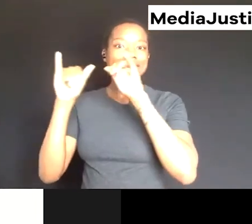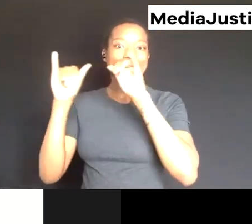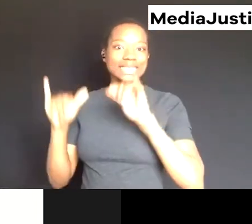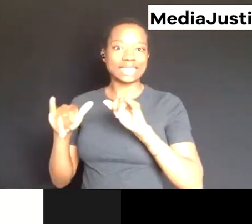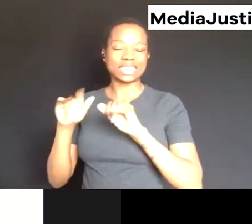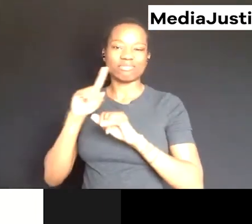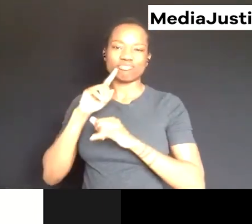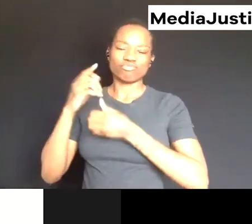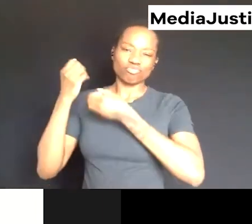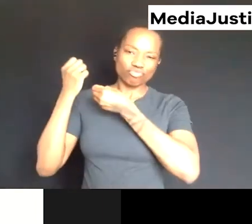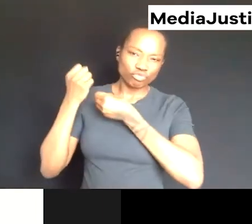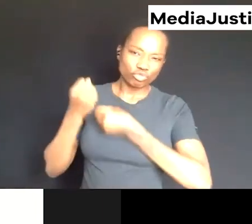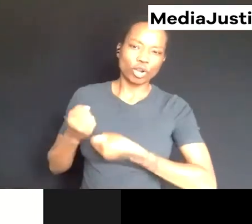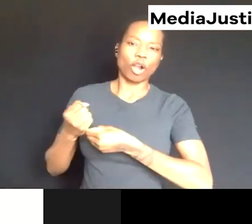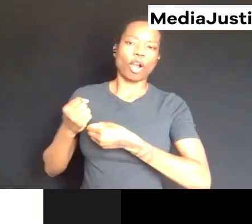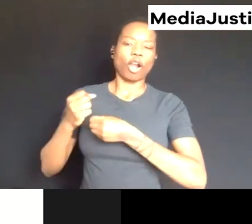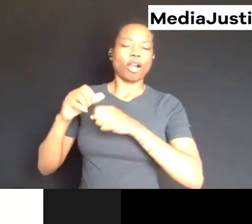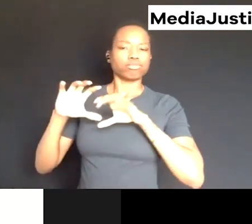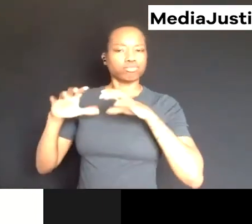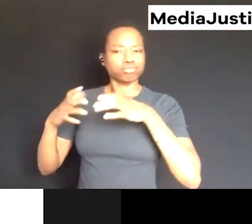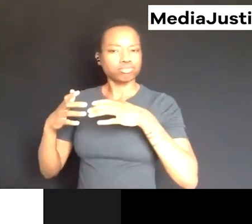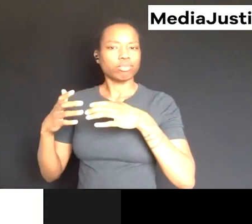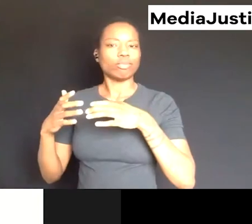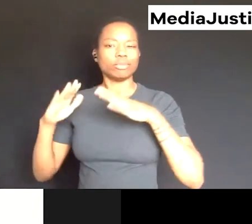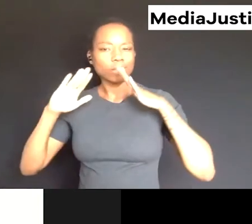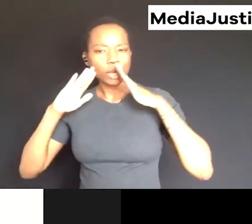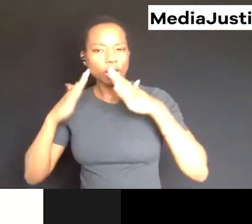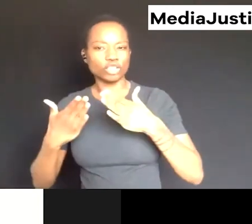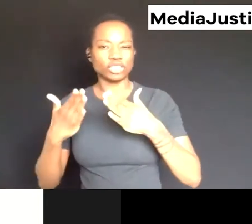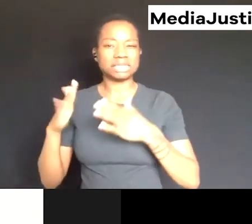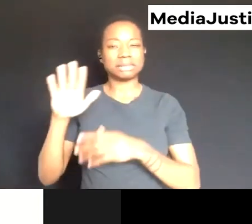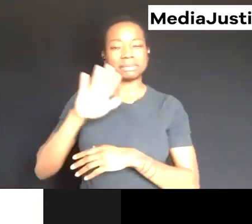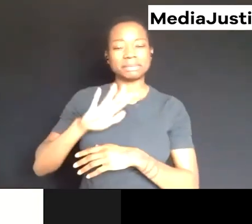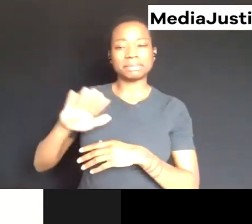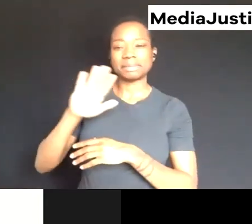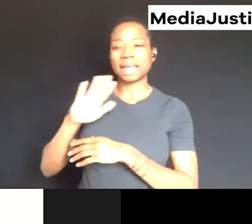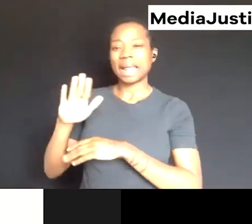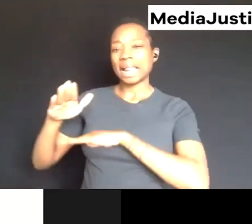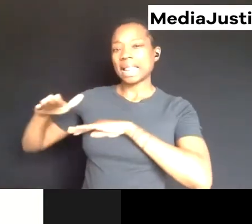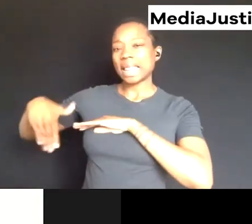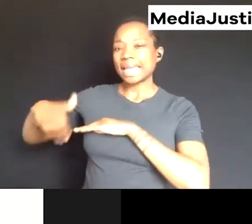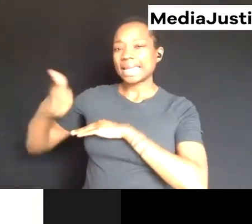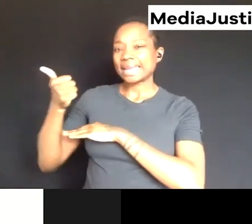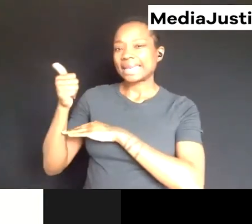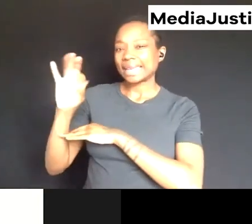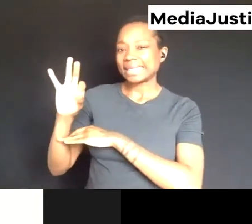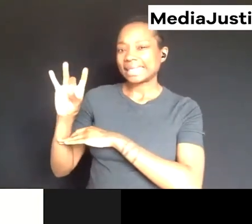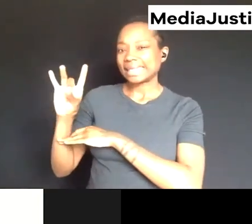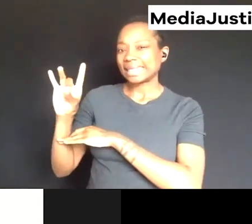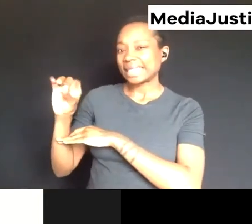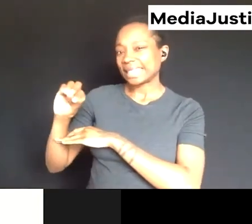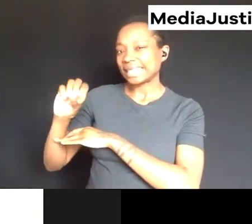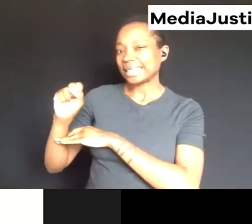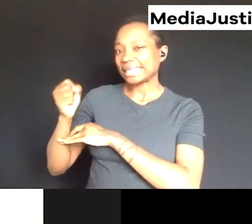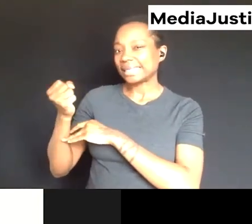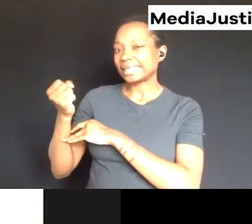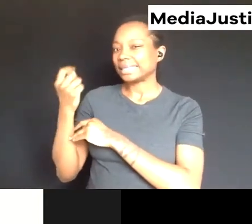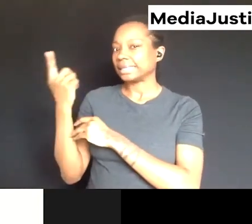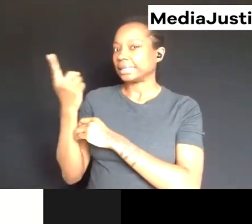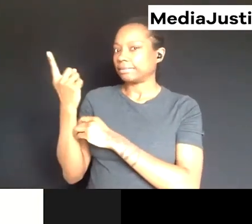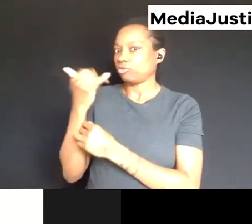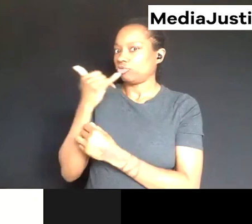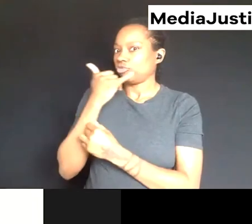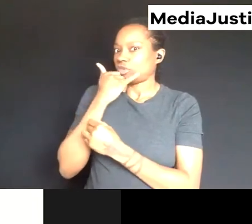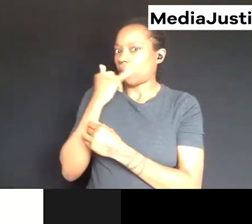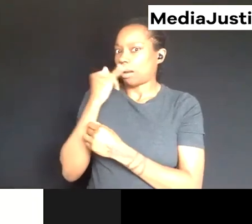was a book that was initially released in like the late 1980s. So clearly something went wrong if like the book focused so